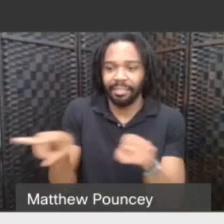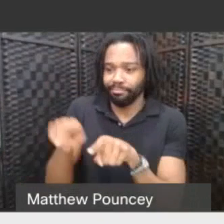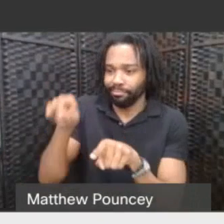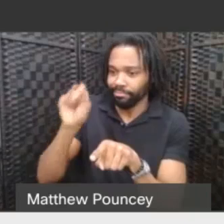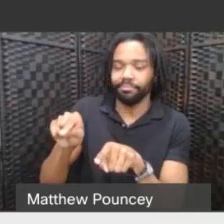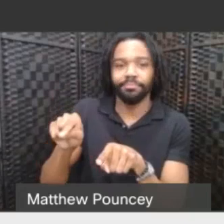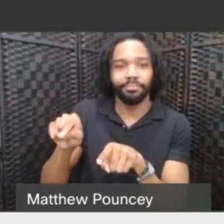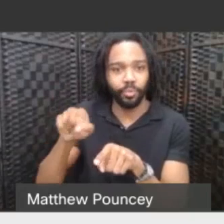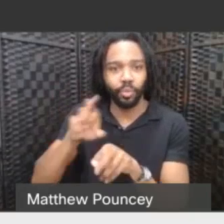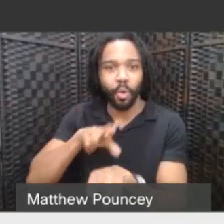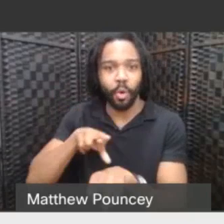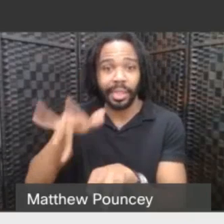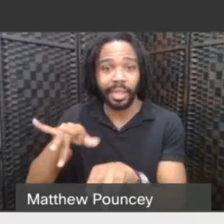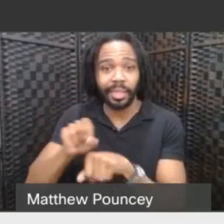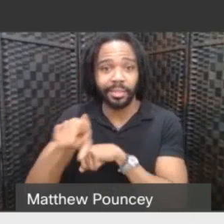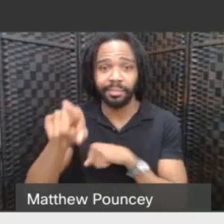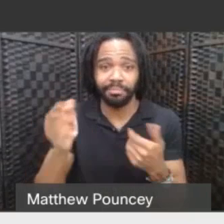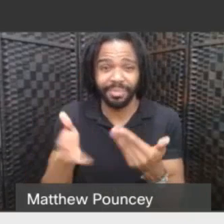right?